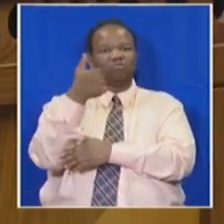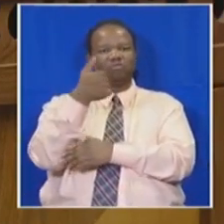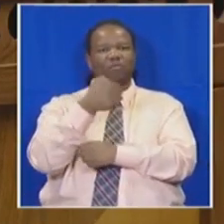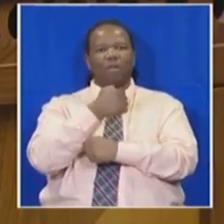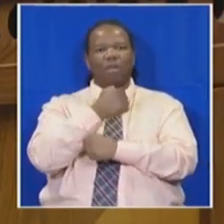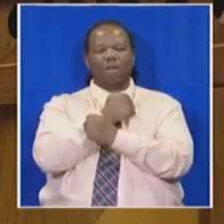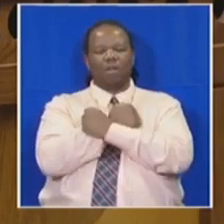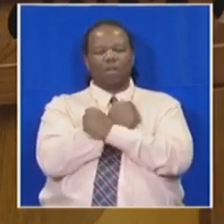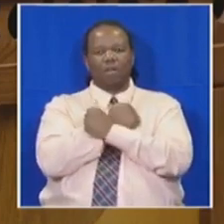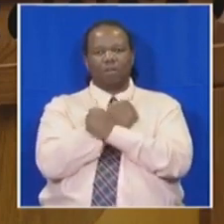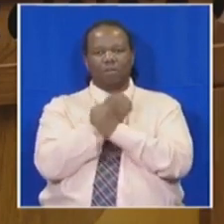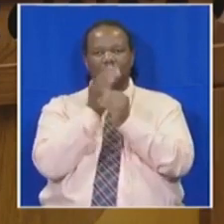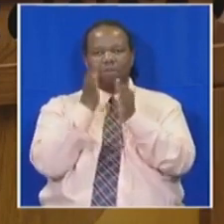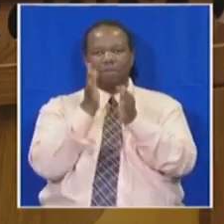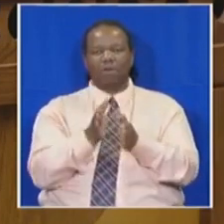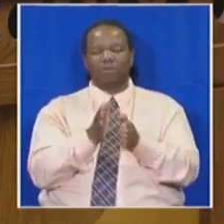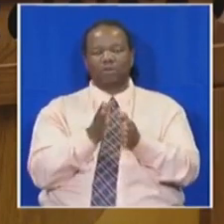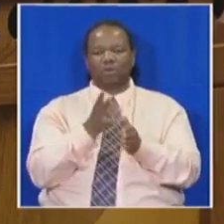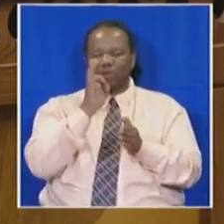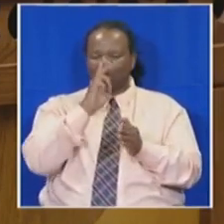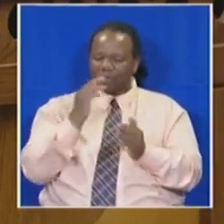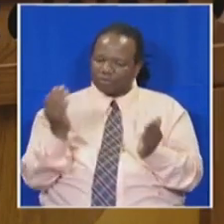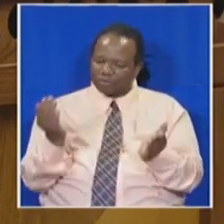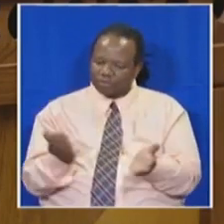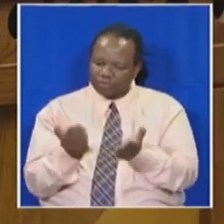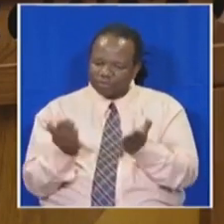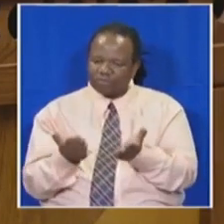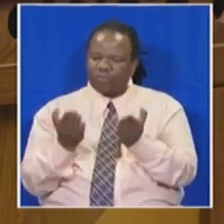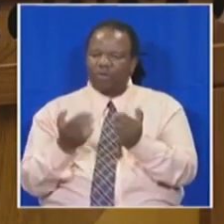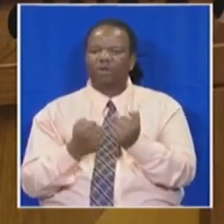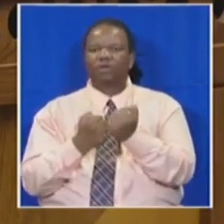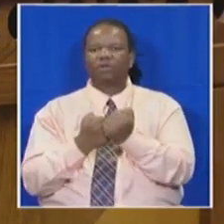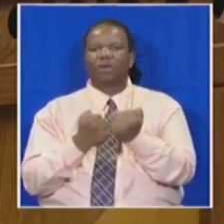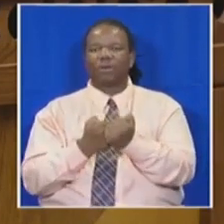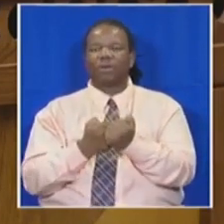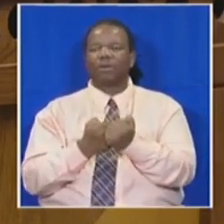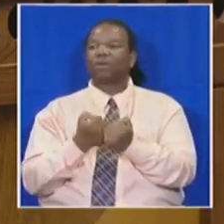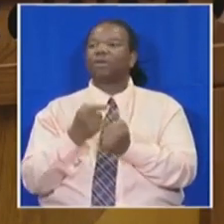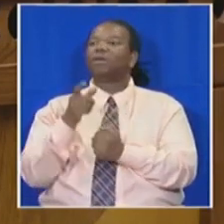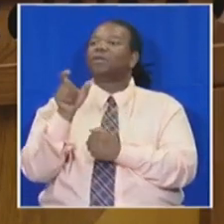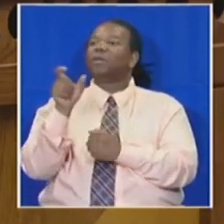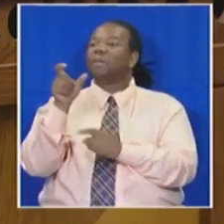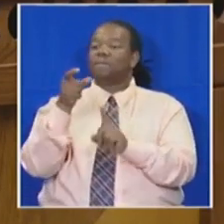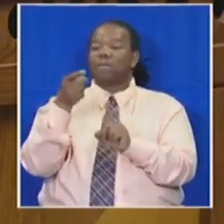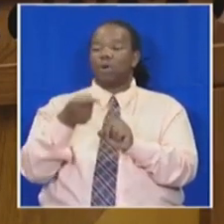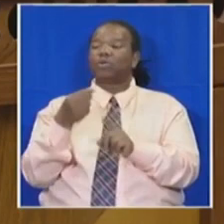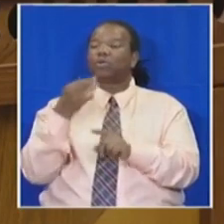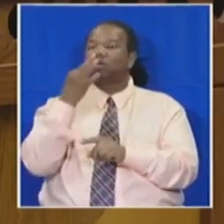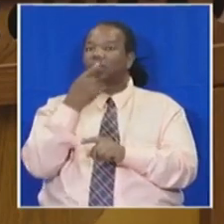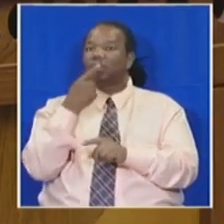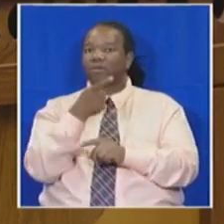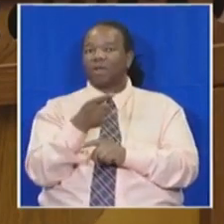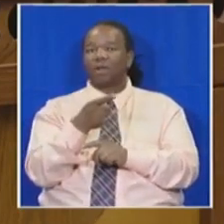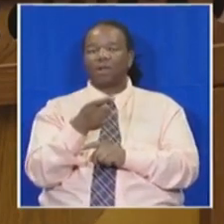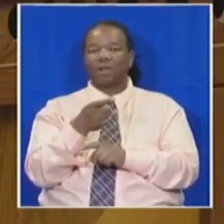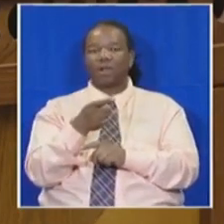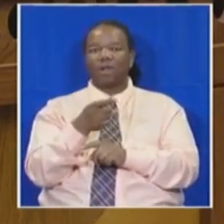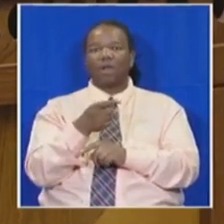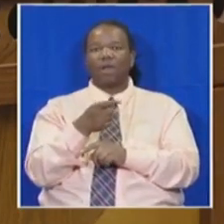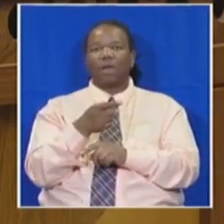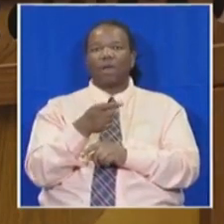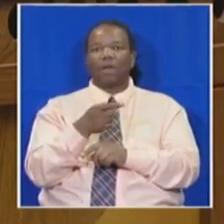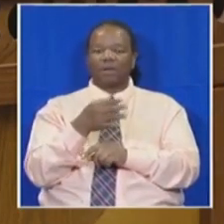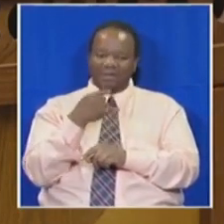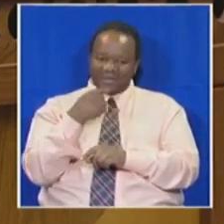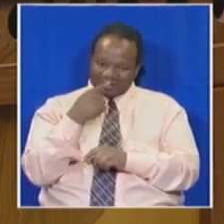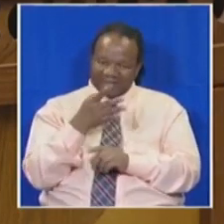we should be nurturing and supporting. In his own words, Mr. President, he cut right to the heart of why